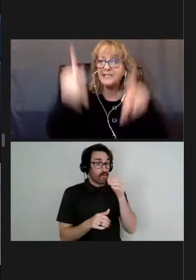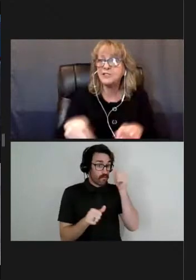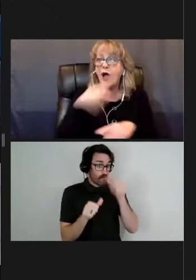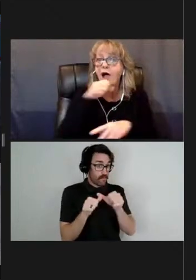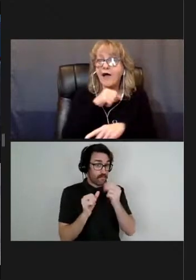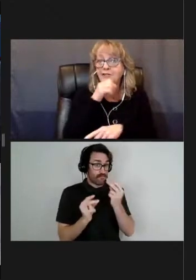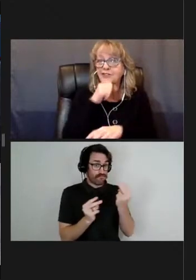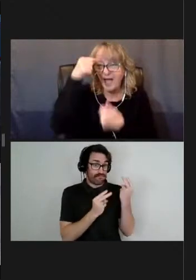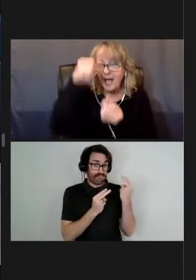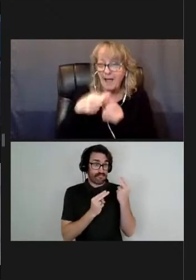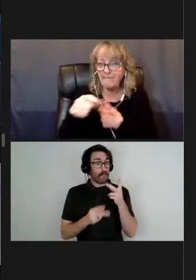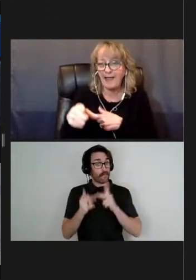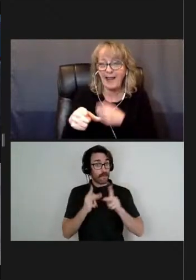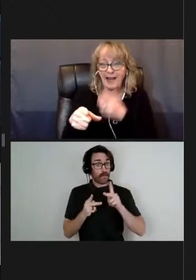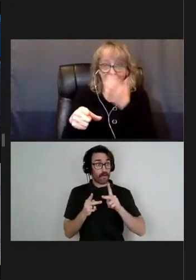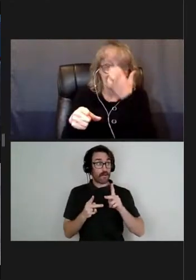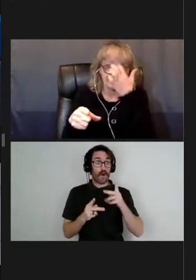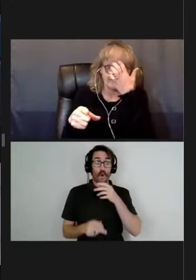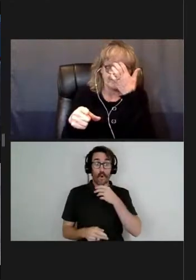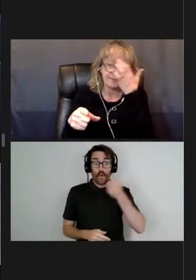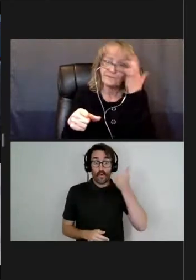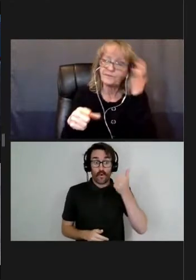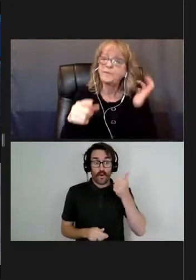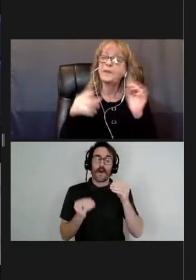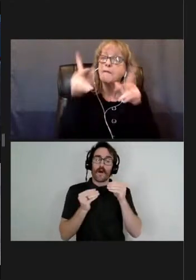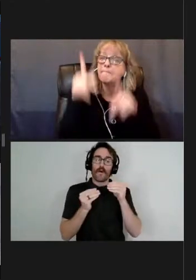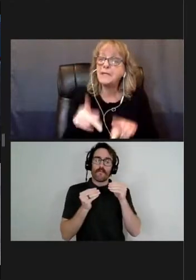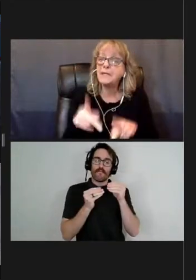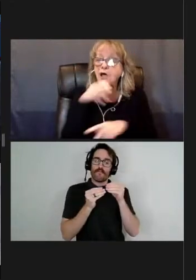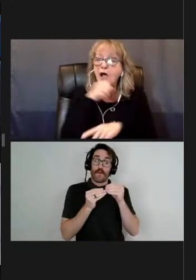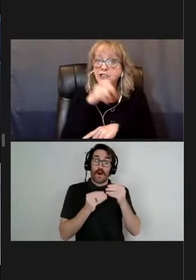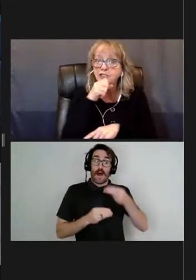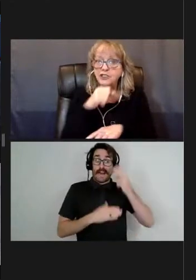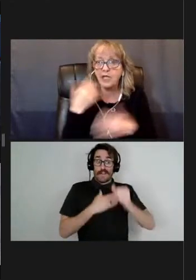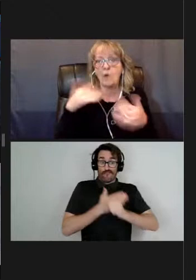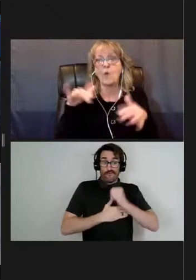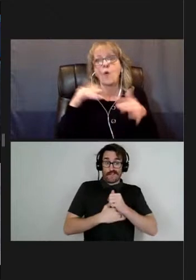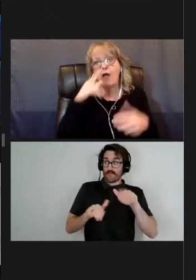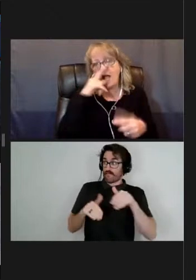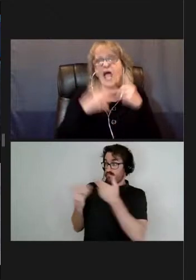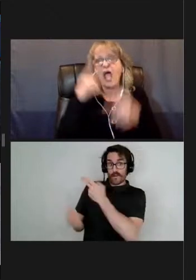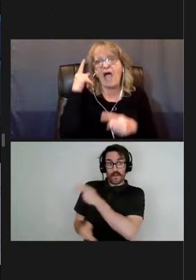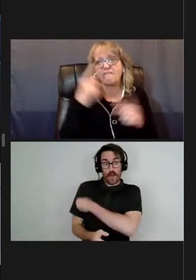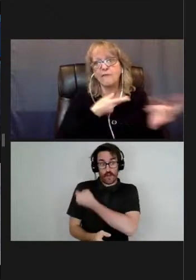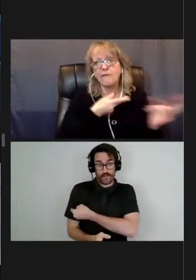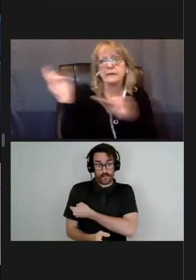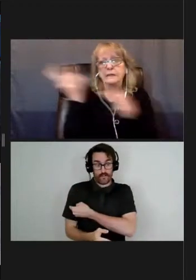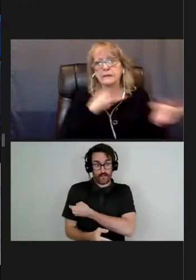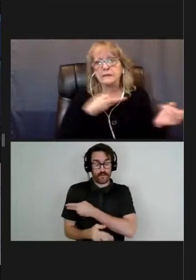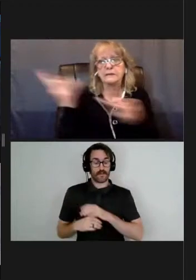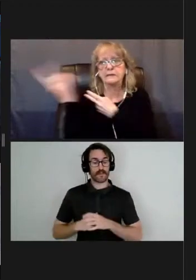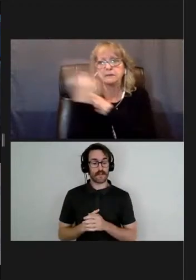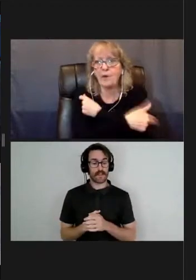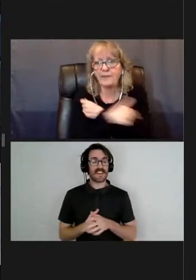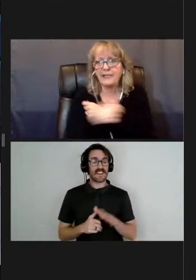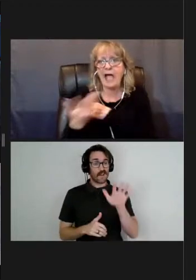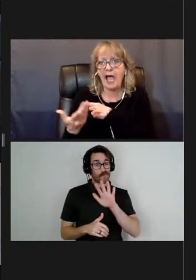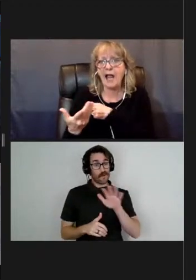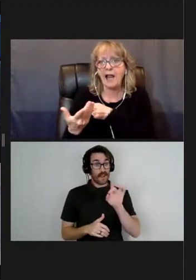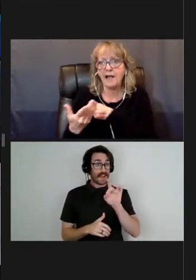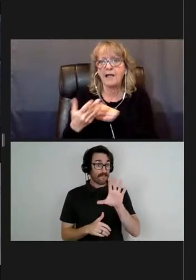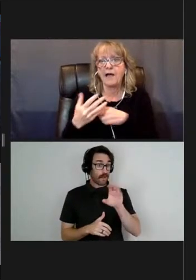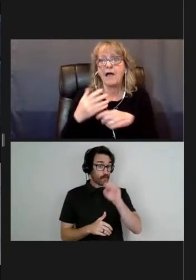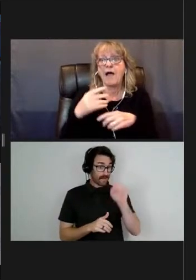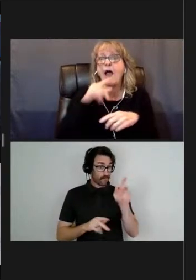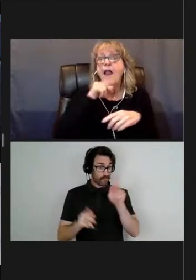older age groups are at increasing risk of hospitalization with each decade of life. And as I said, about 85% of our hospitalizations are